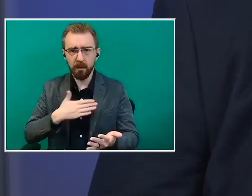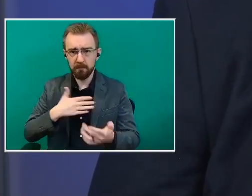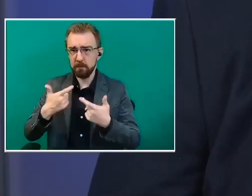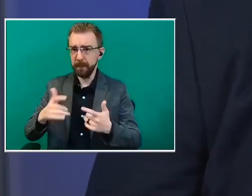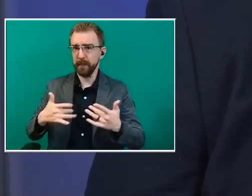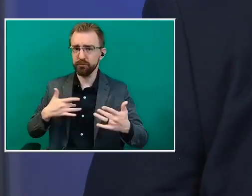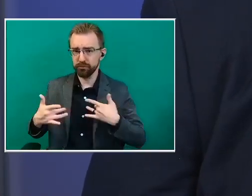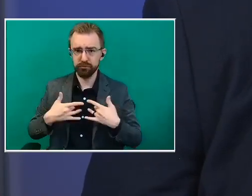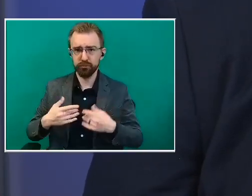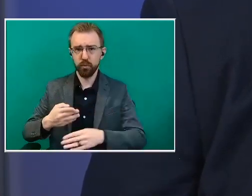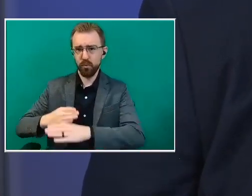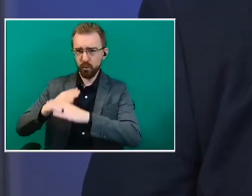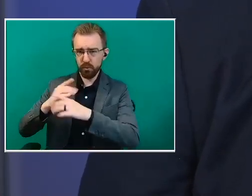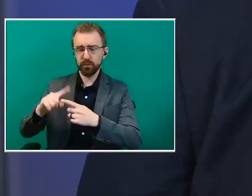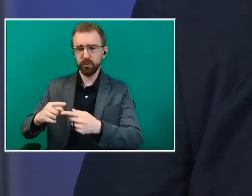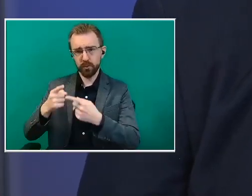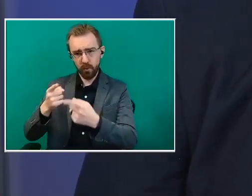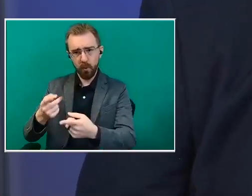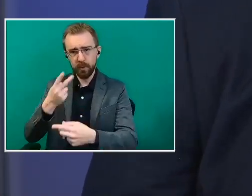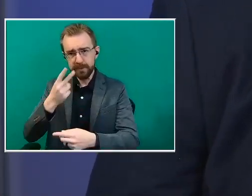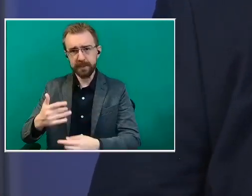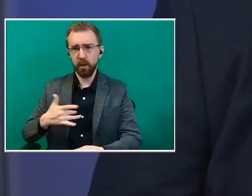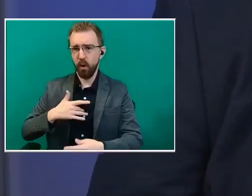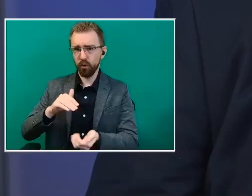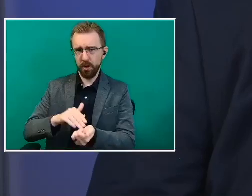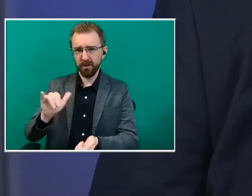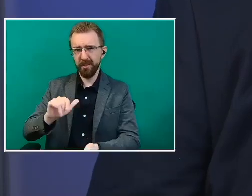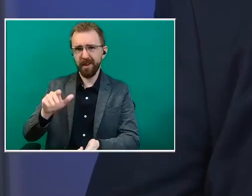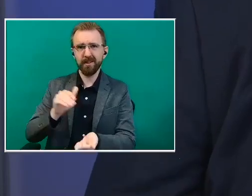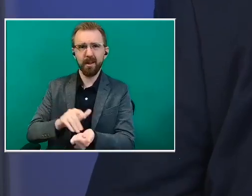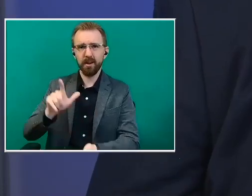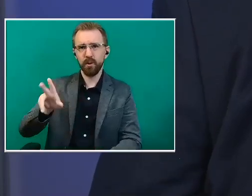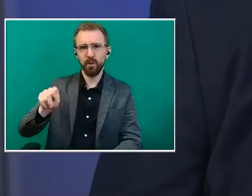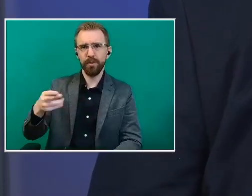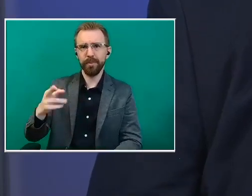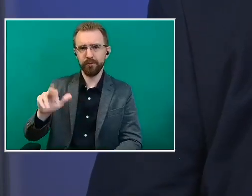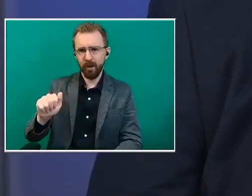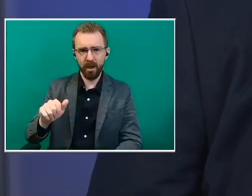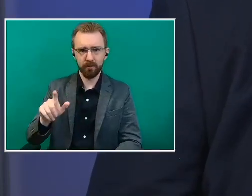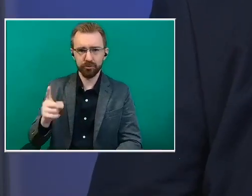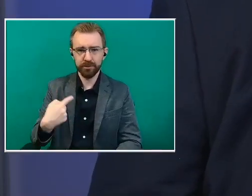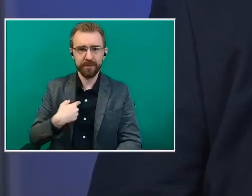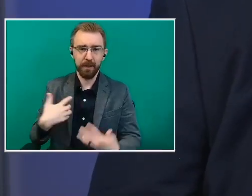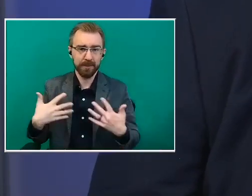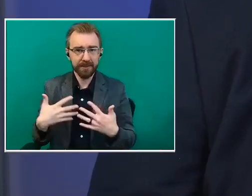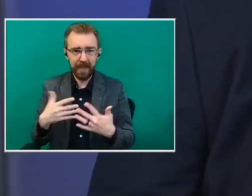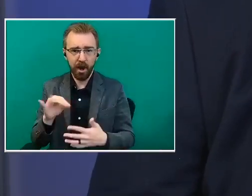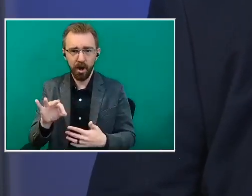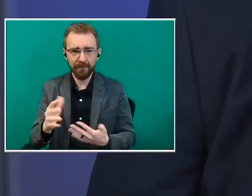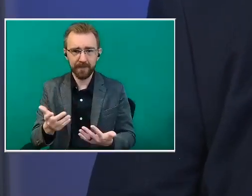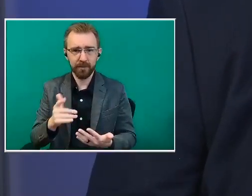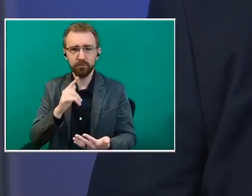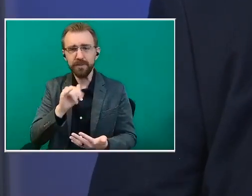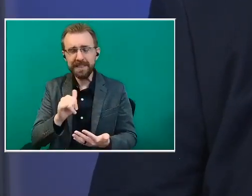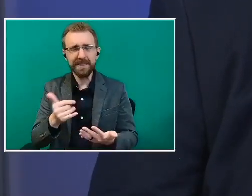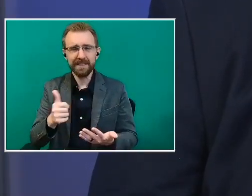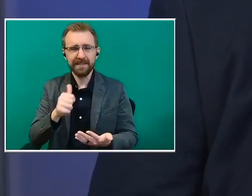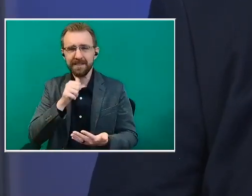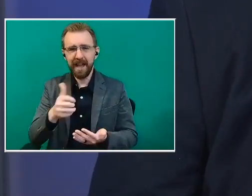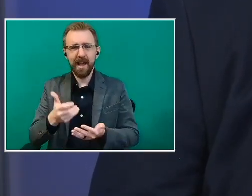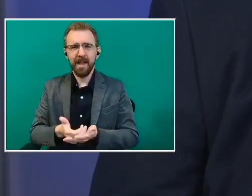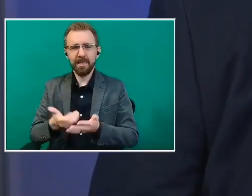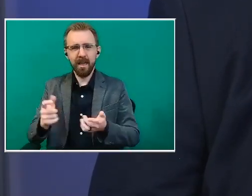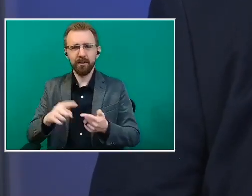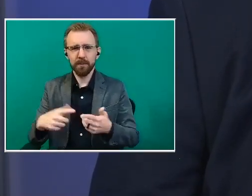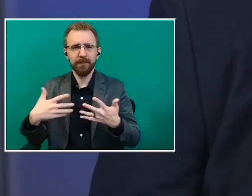going and seeing a pulmonologist like Dr. Luthra. I was just scared of it, and realistically there's not a whole lot to be scared of. That